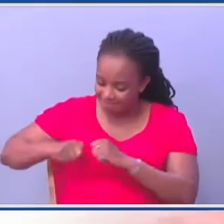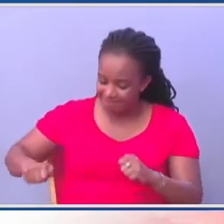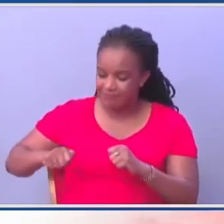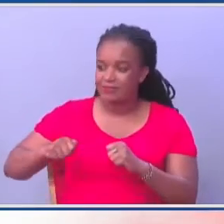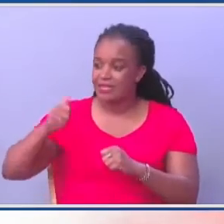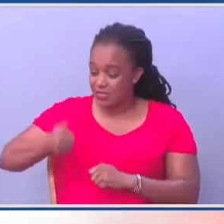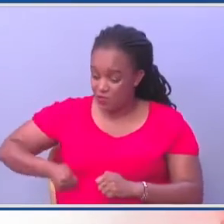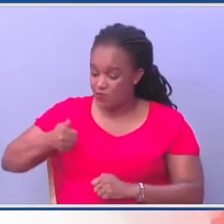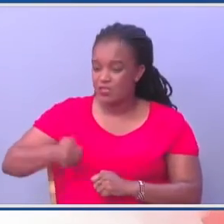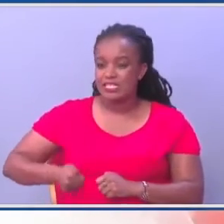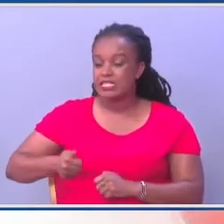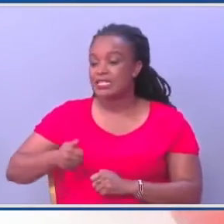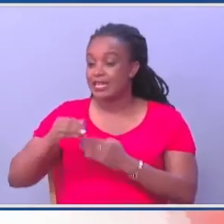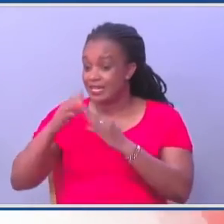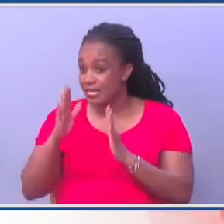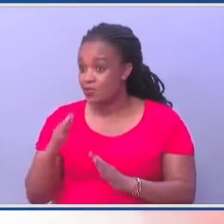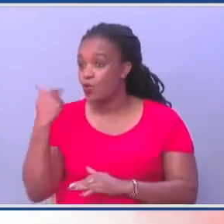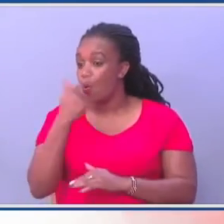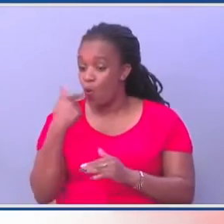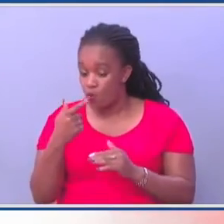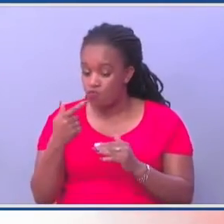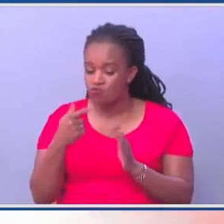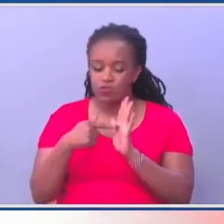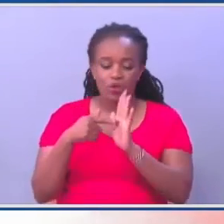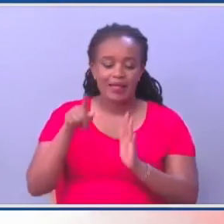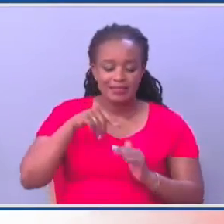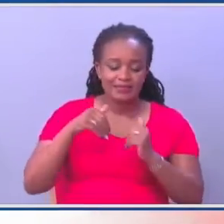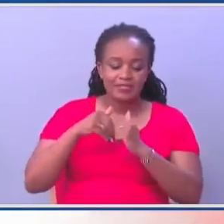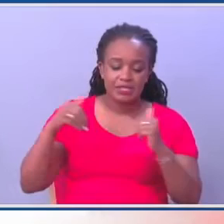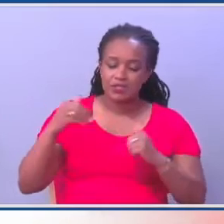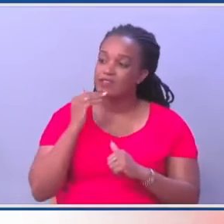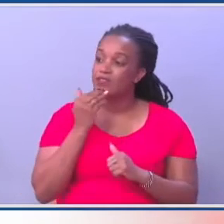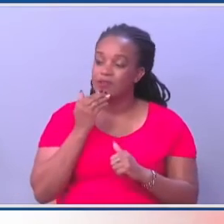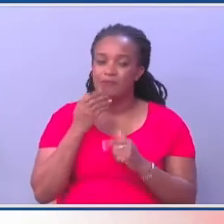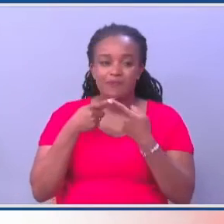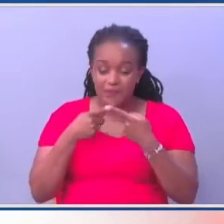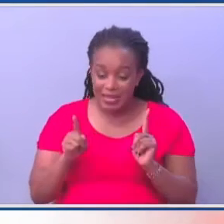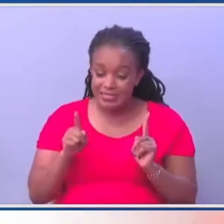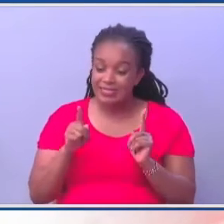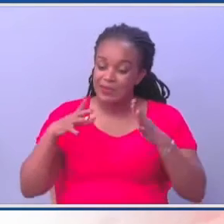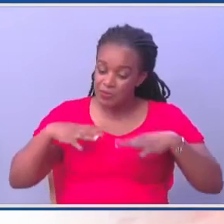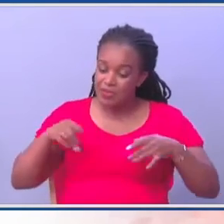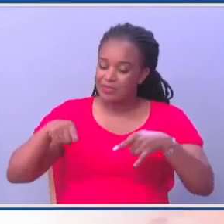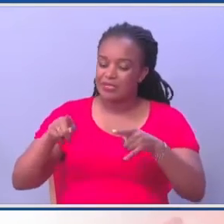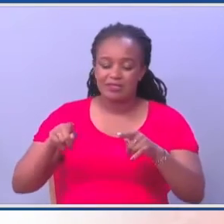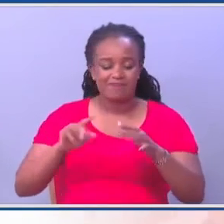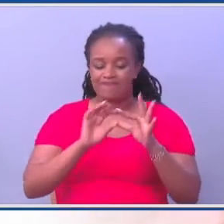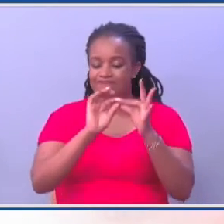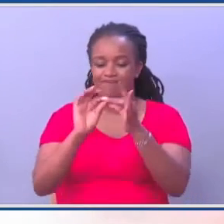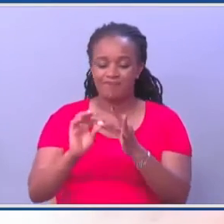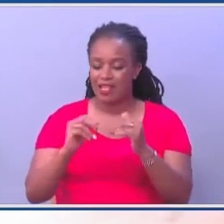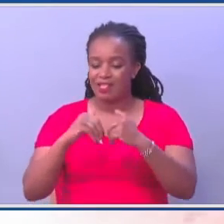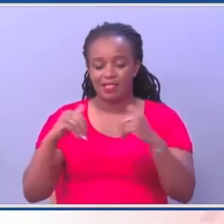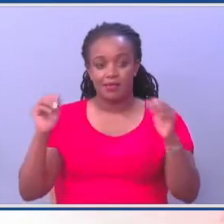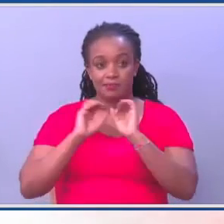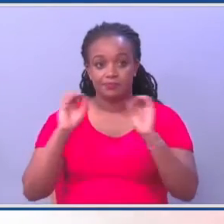a semblance of division among the Luyas. No, the people themselves are not divided. Despite